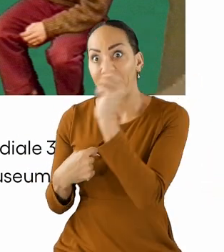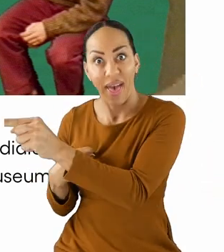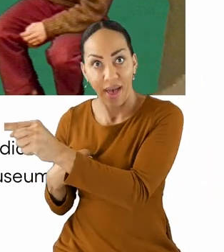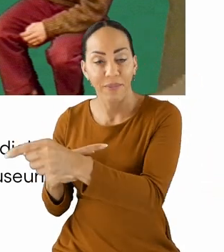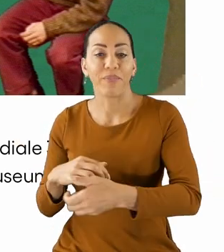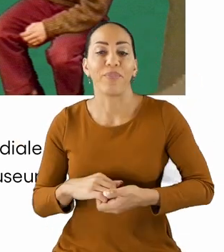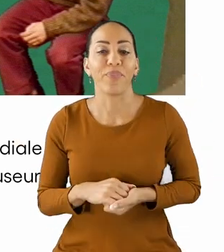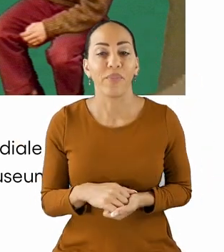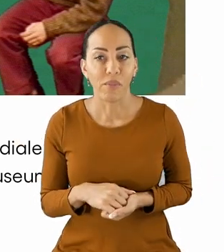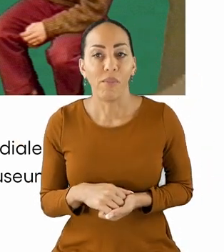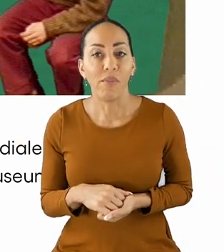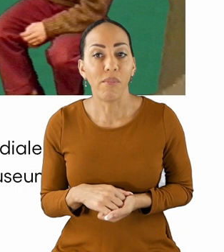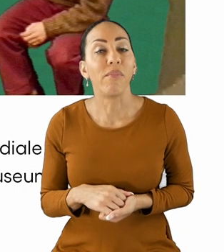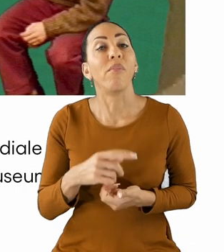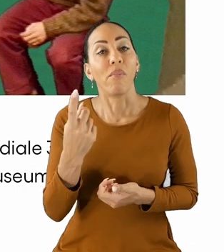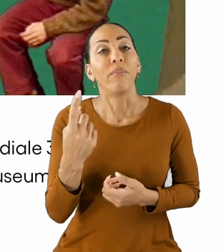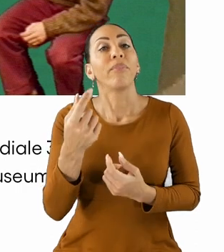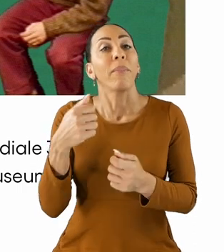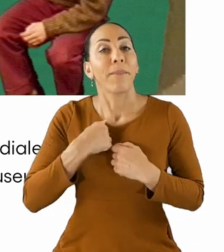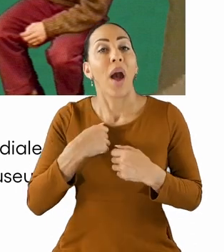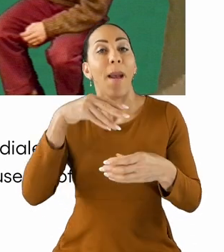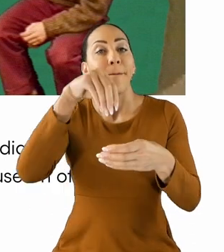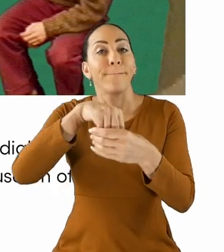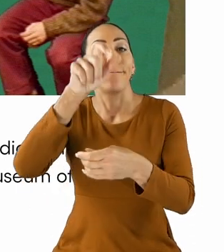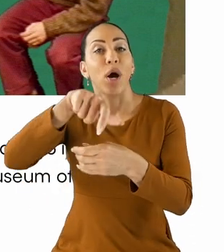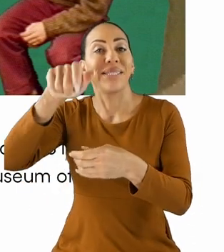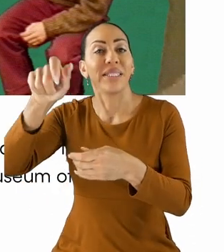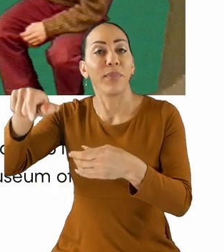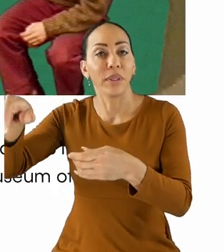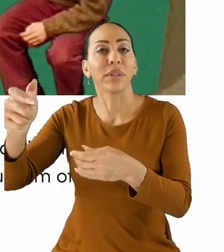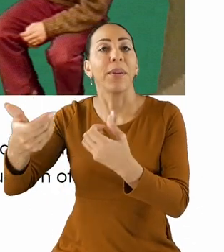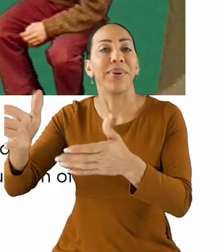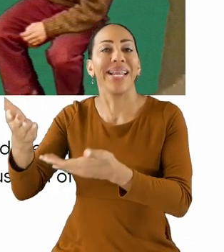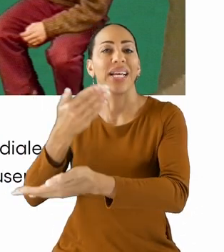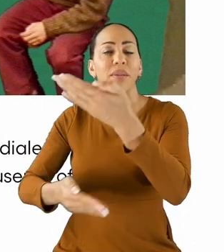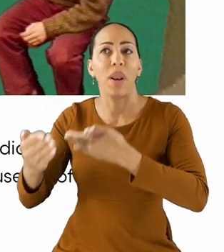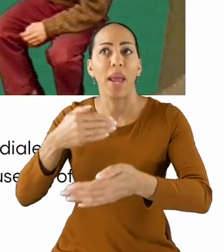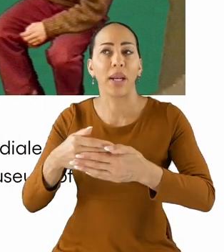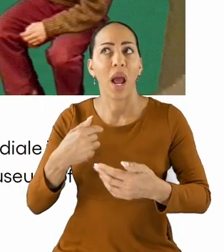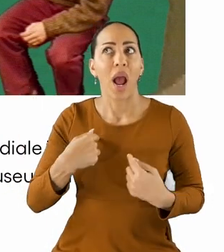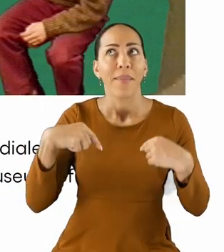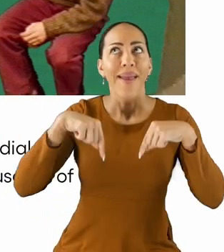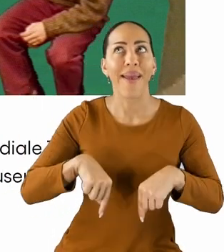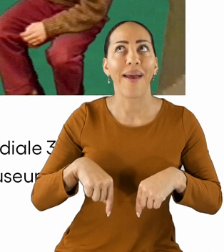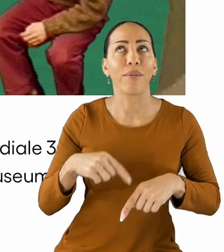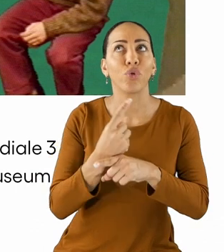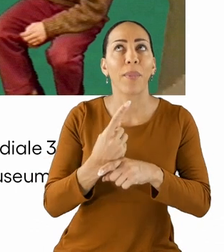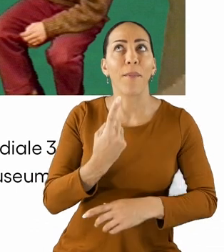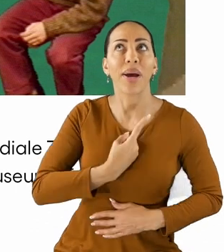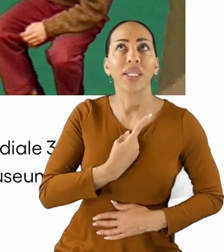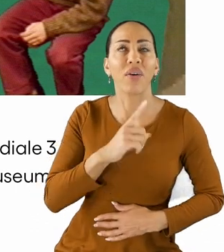In my installations, the participants not only share the reflection of the self, but also the gaze upon the other from the same remote camera